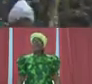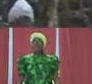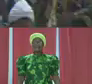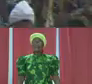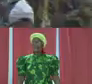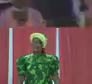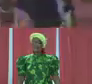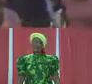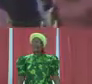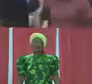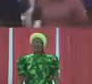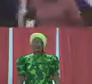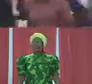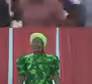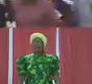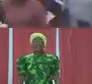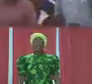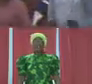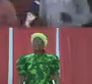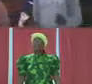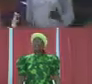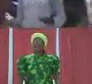Thank you.